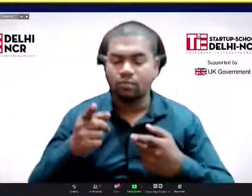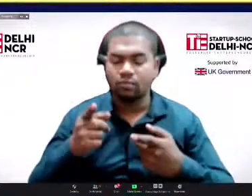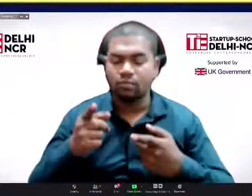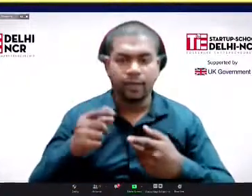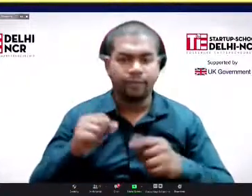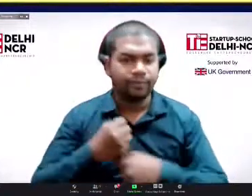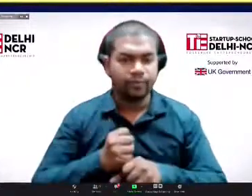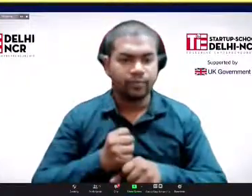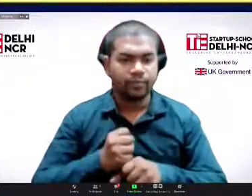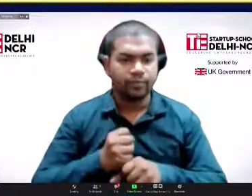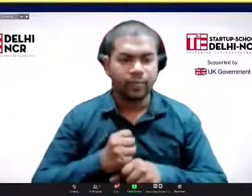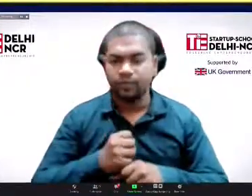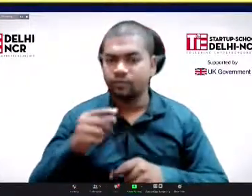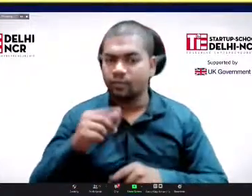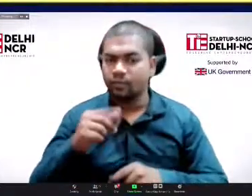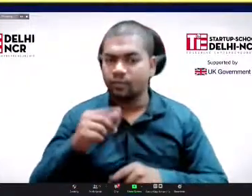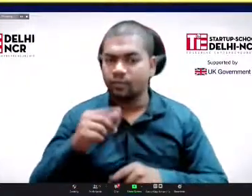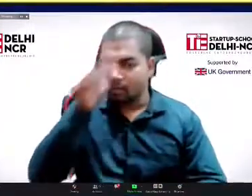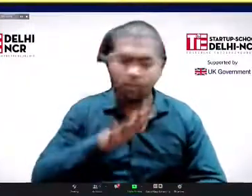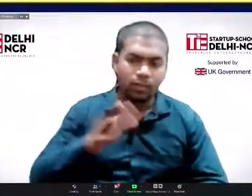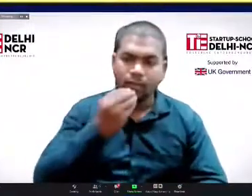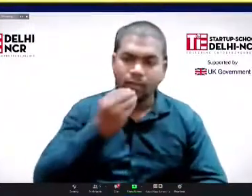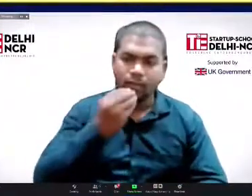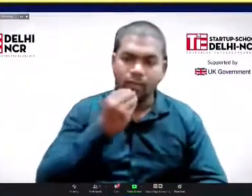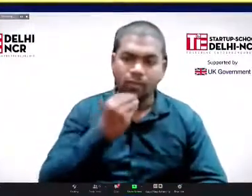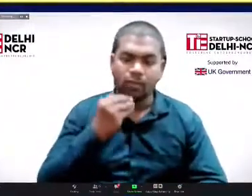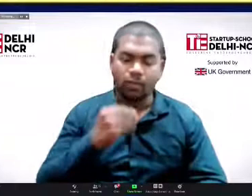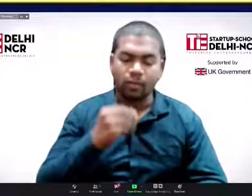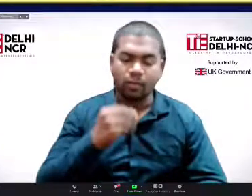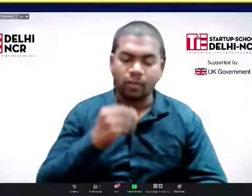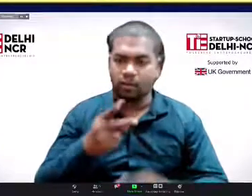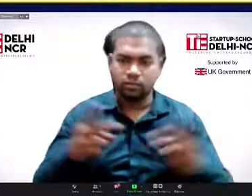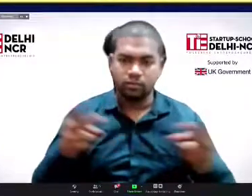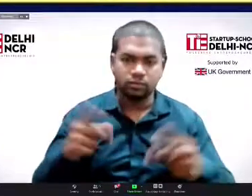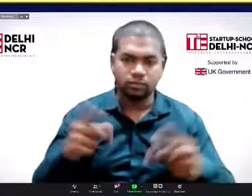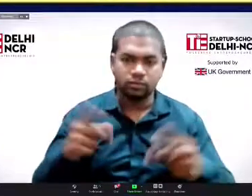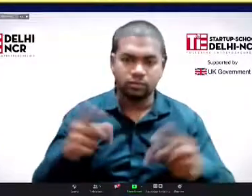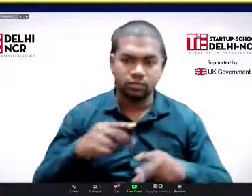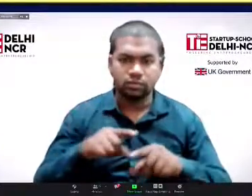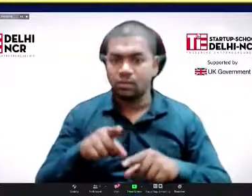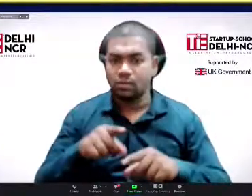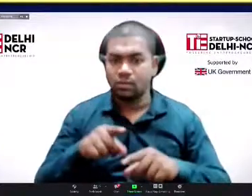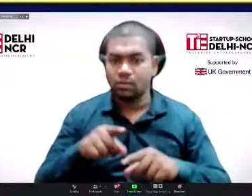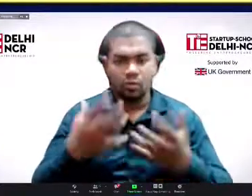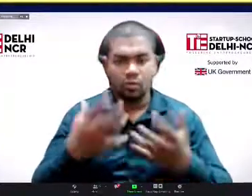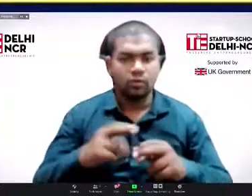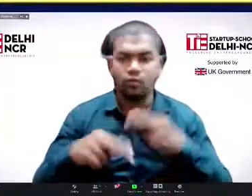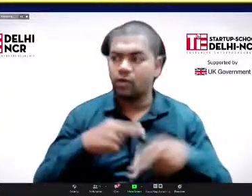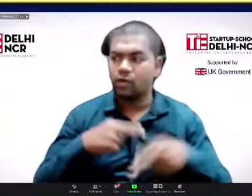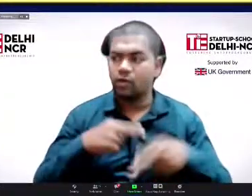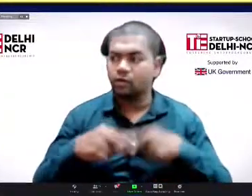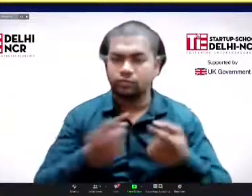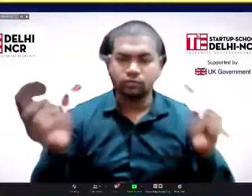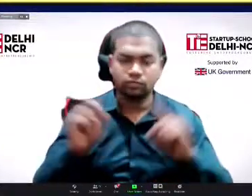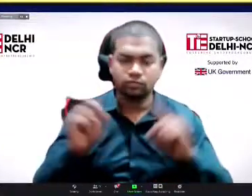make the complex Indian food. That Indian food is very complex. You need almost a factory to make it. So she doesn't have all that